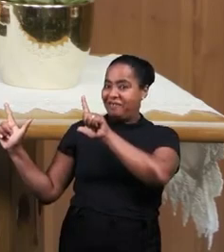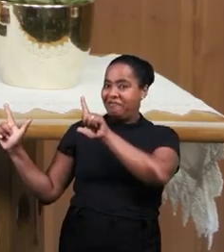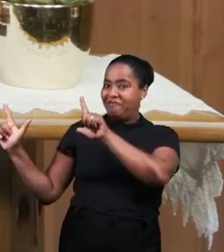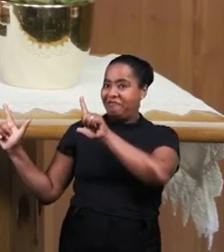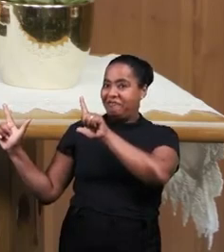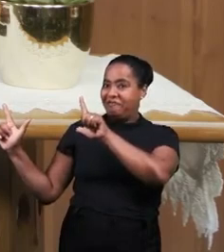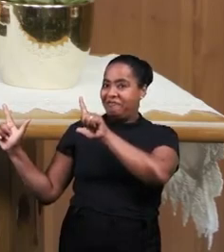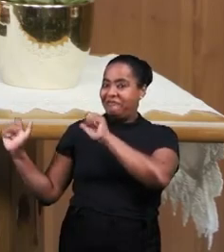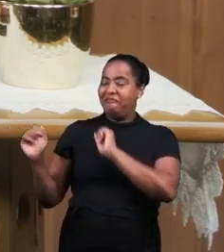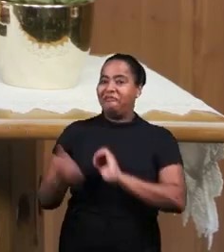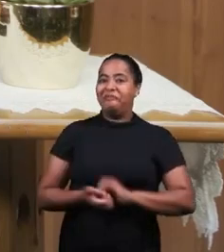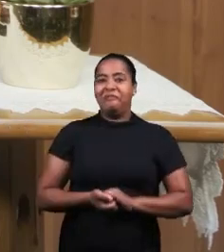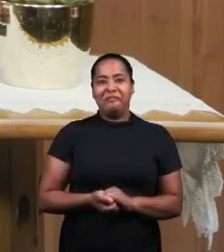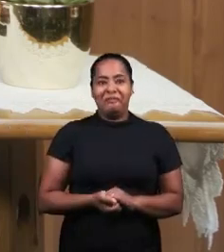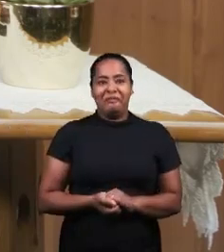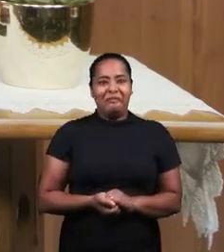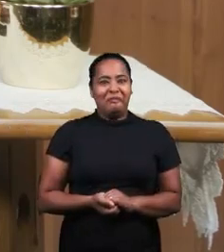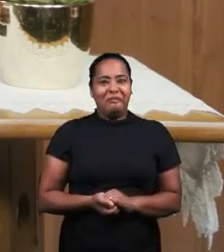in sequence.